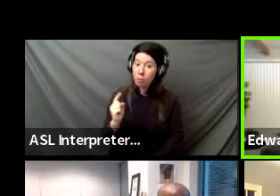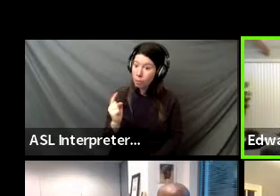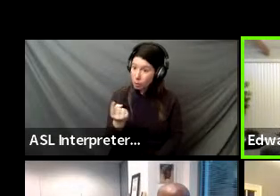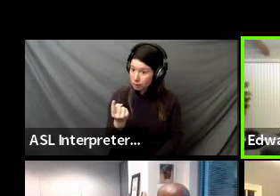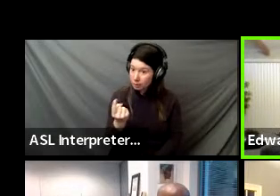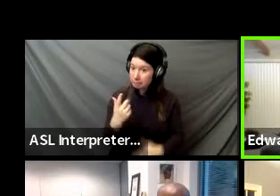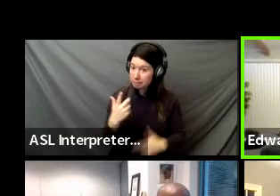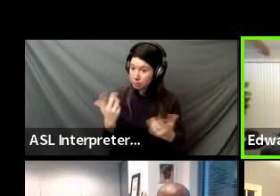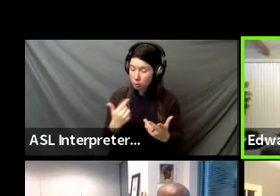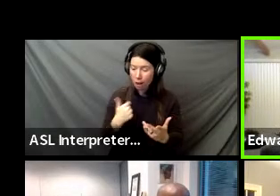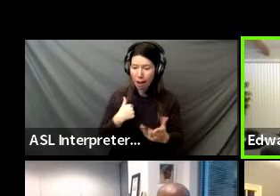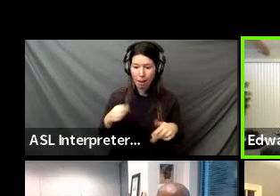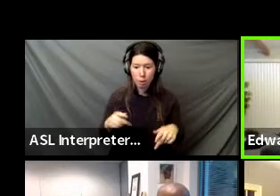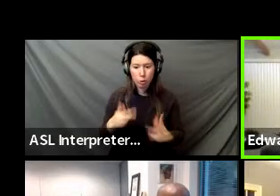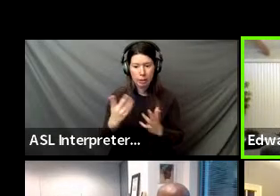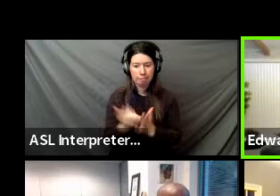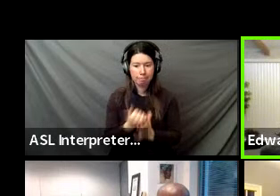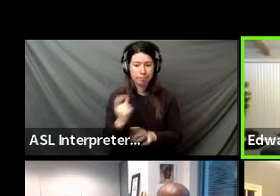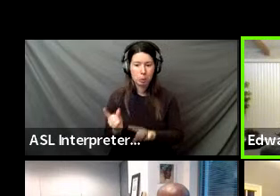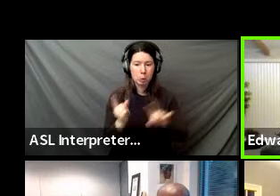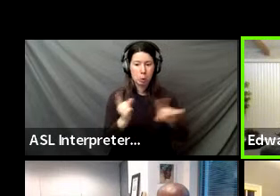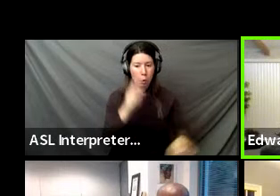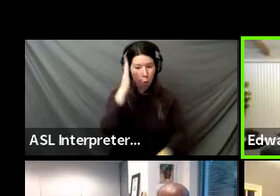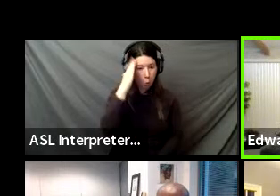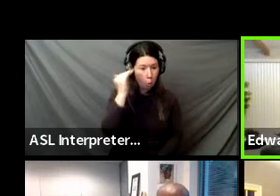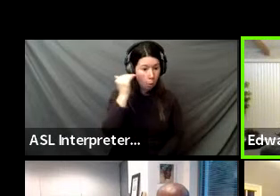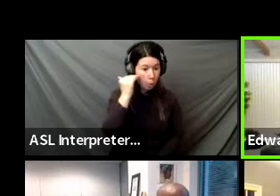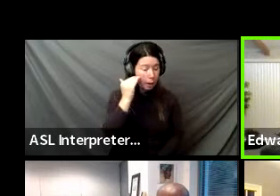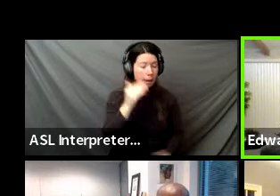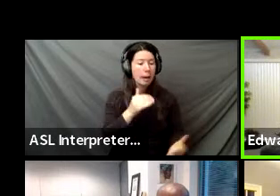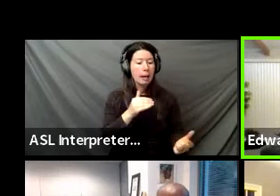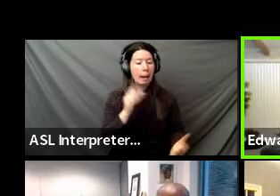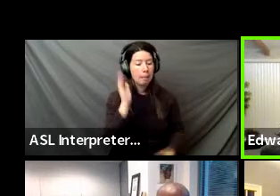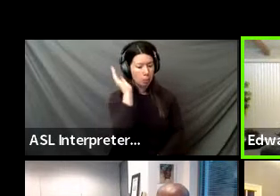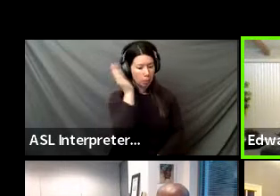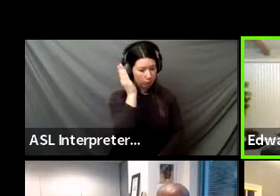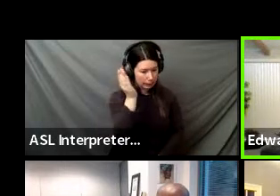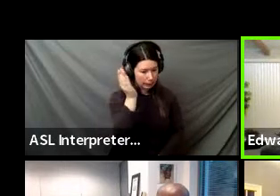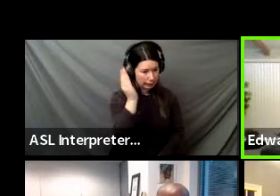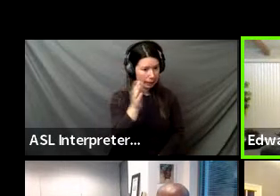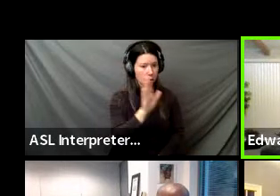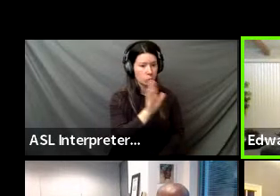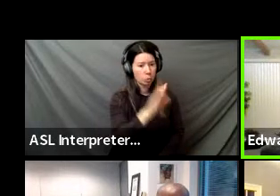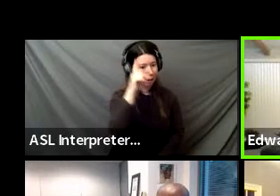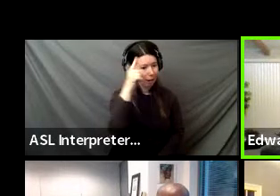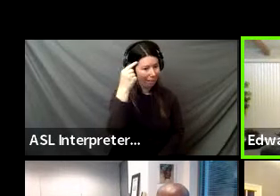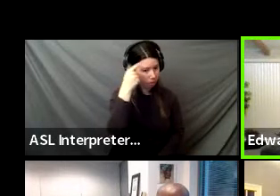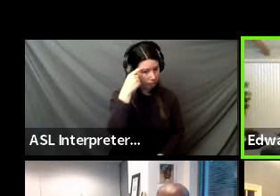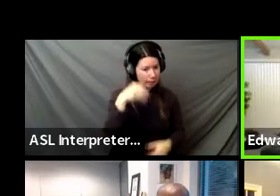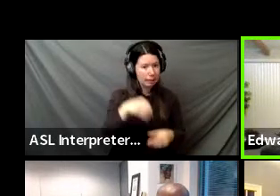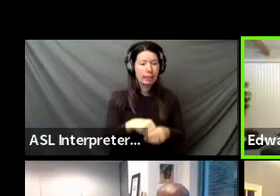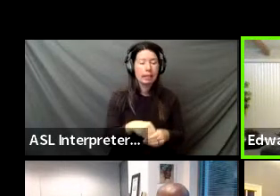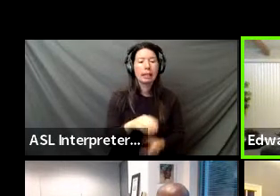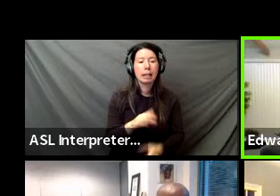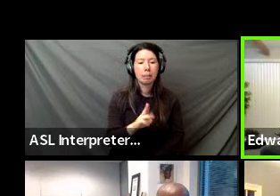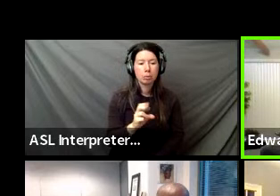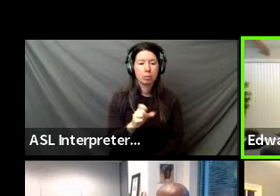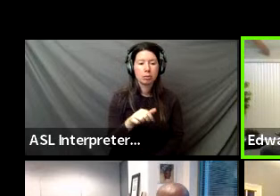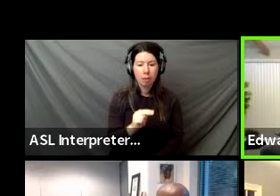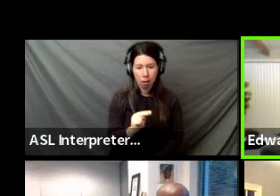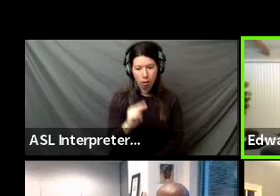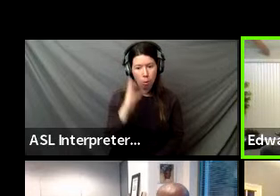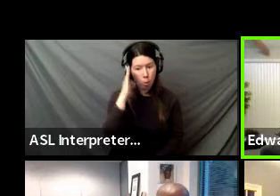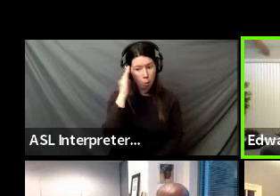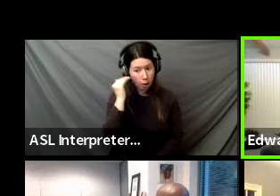opportunity to go to Korea to present to the government in Ulsan, Korea, and talk about